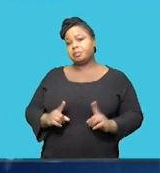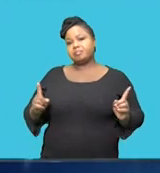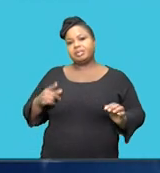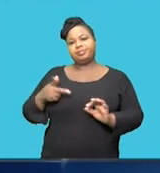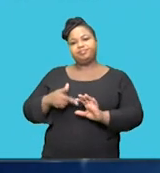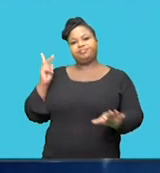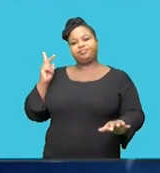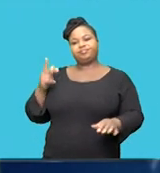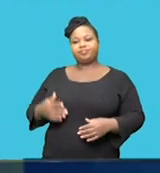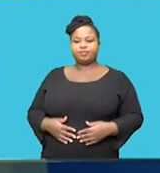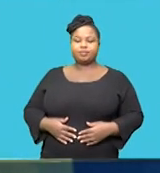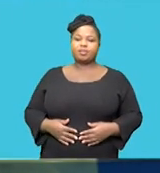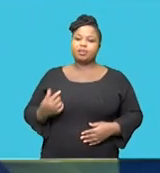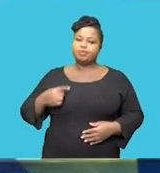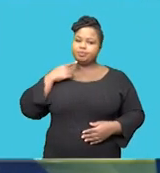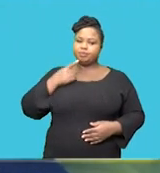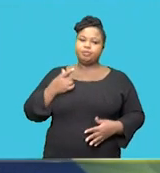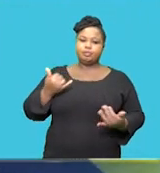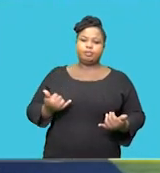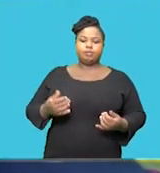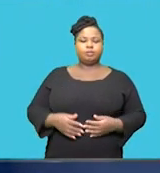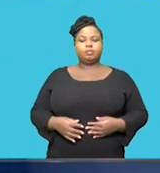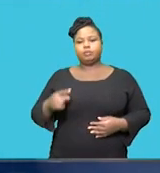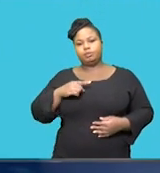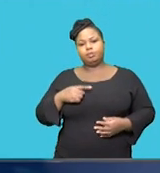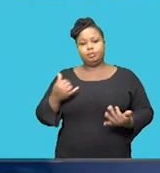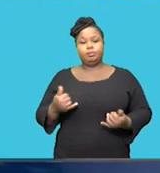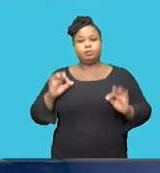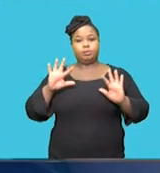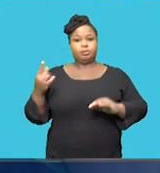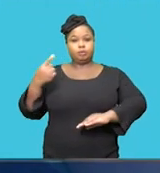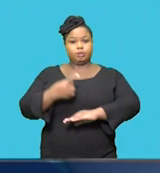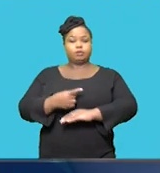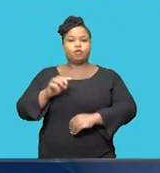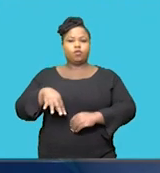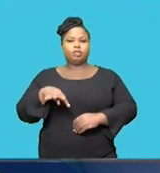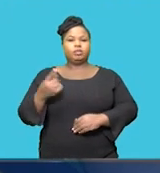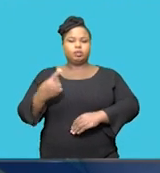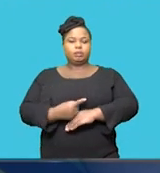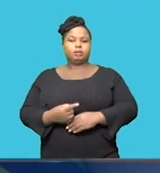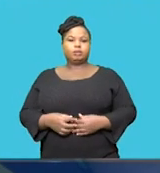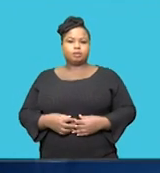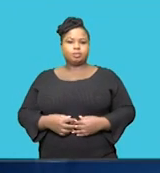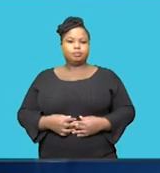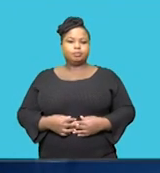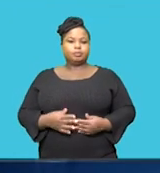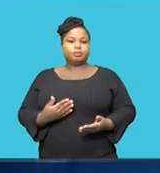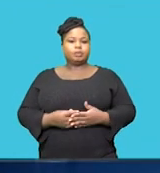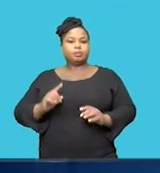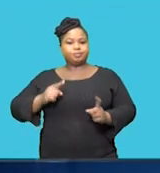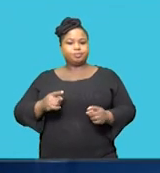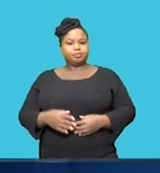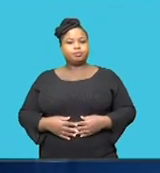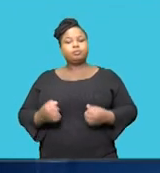sasilela. Esoleka ngelithi kungoku nje baneentsuku ezilishumi elinesine zokubhena. In